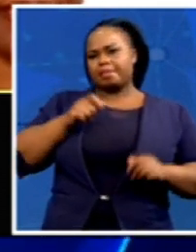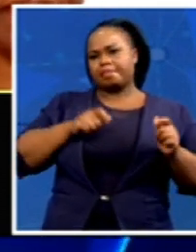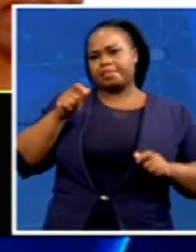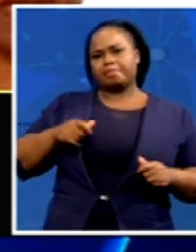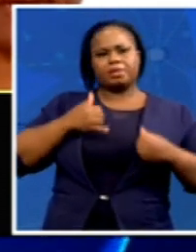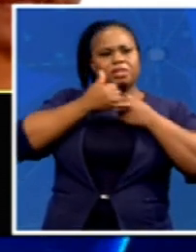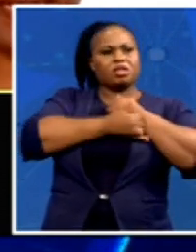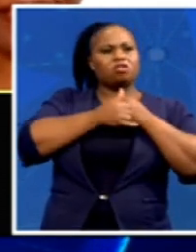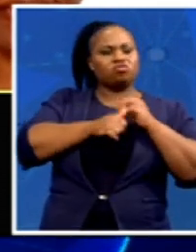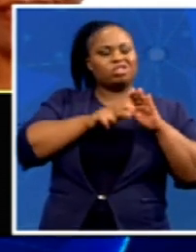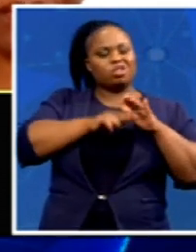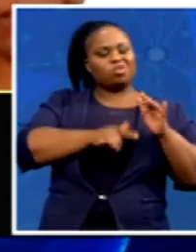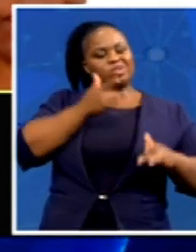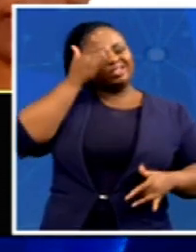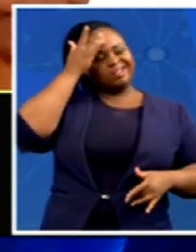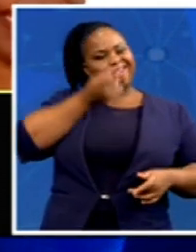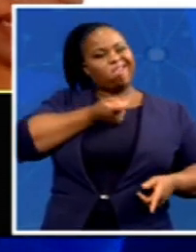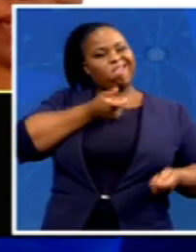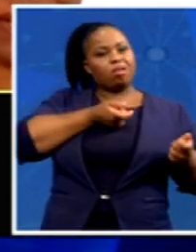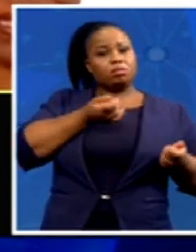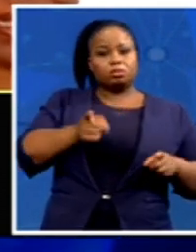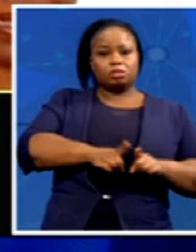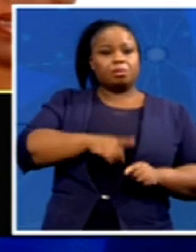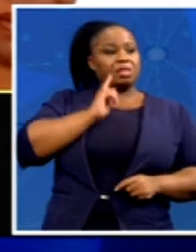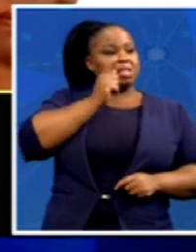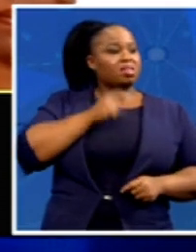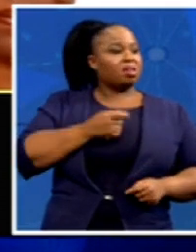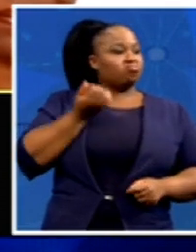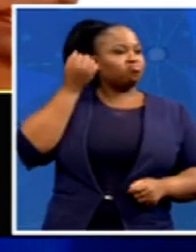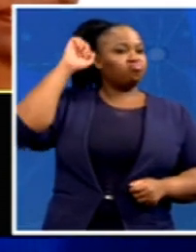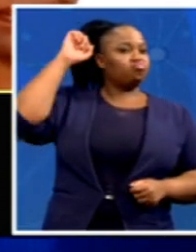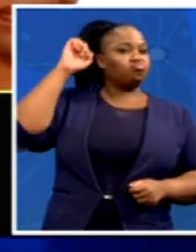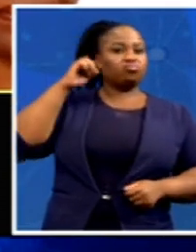like Kenya are reluctant to go out and get vaccinated?